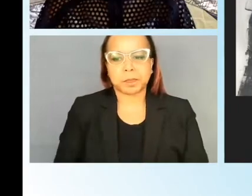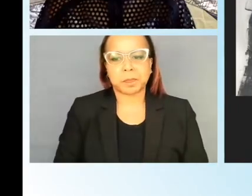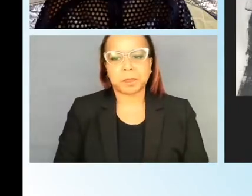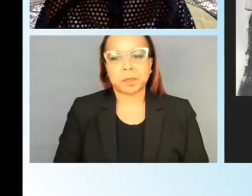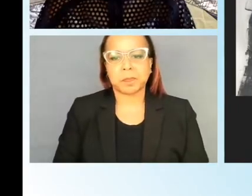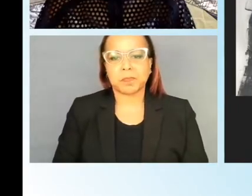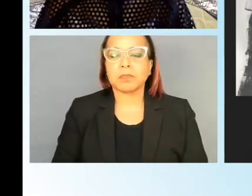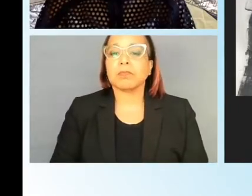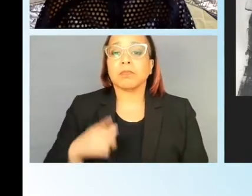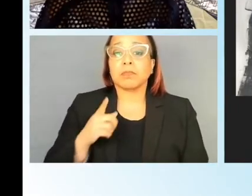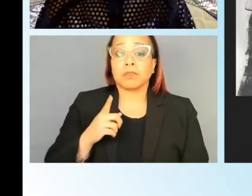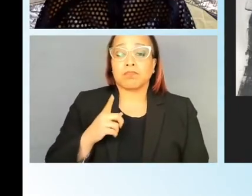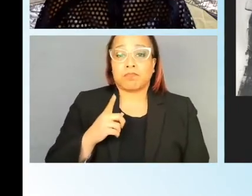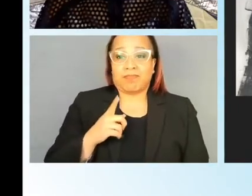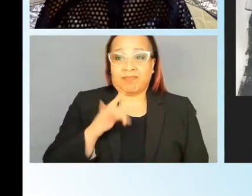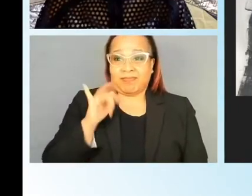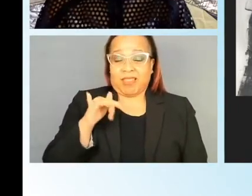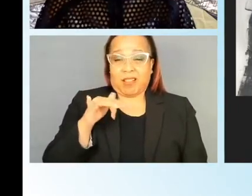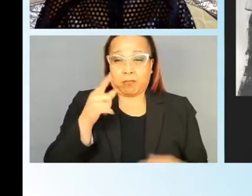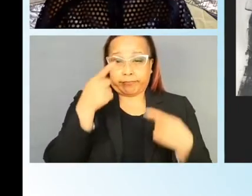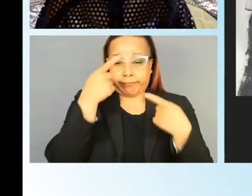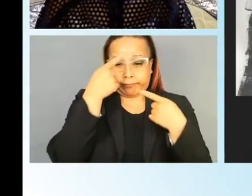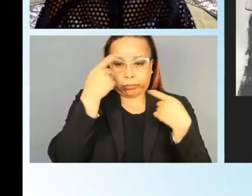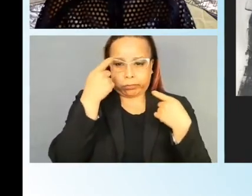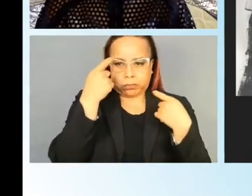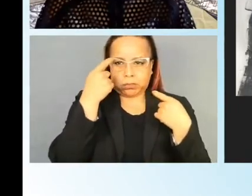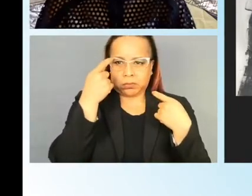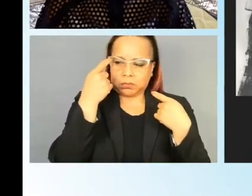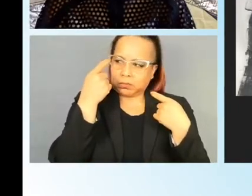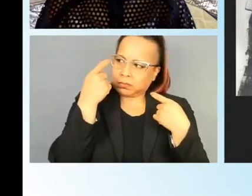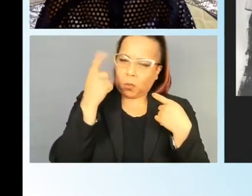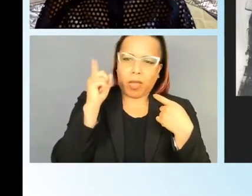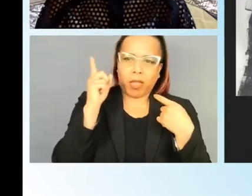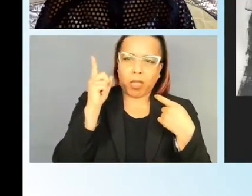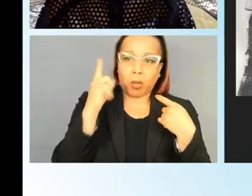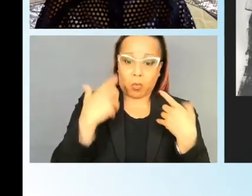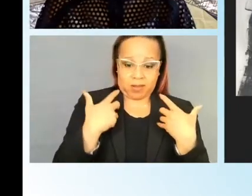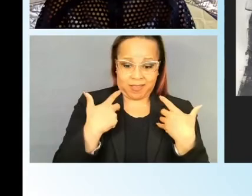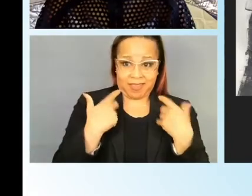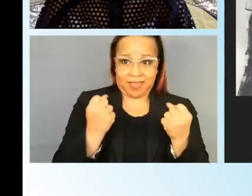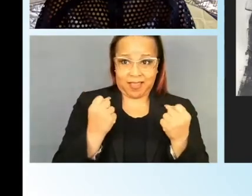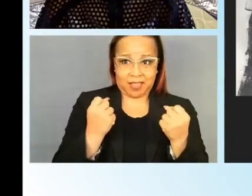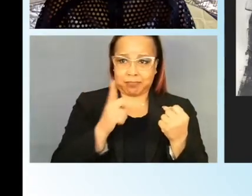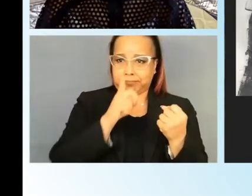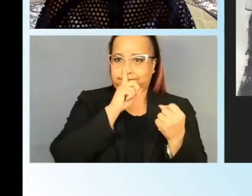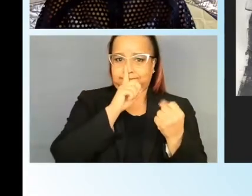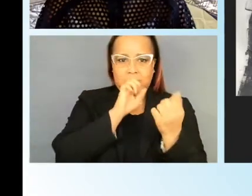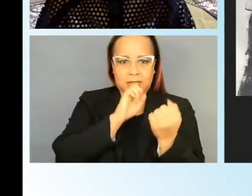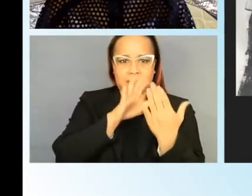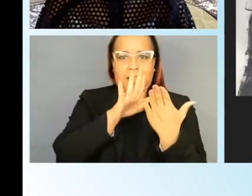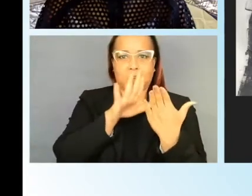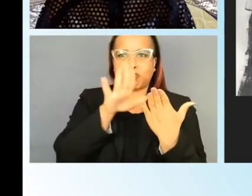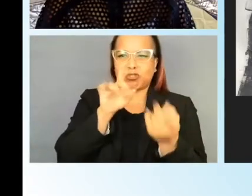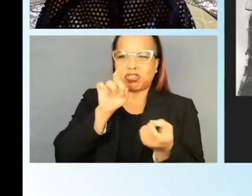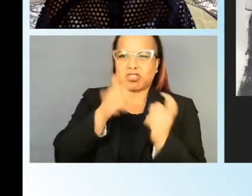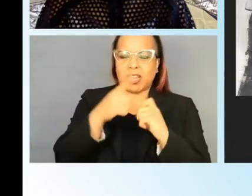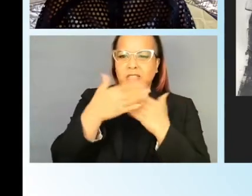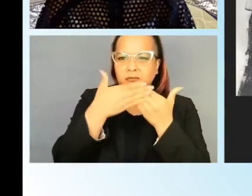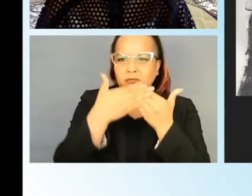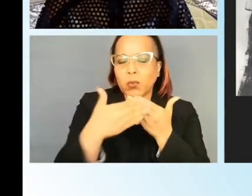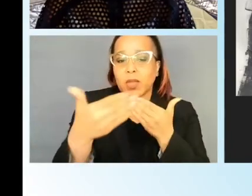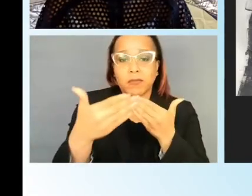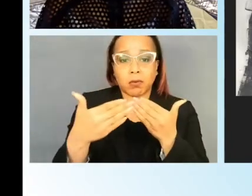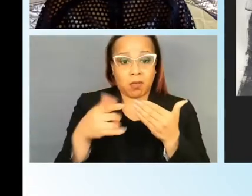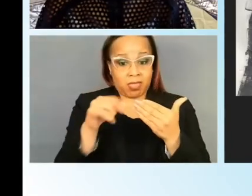Where are the scars? What happens when healing doesn't acknowledge that you are changed forever and that that has an outward